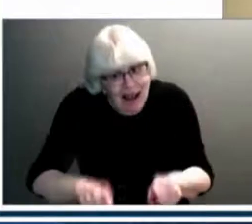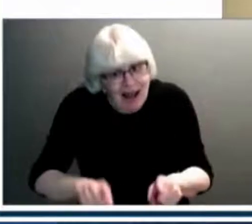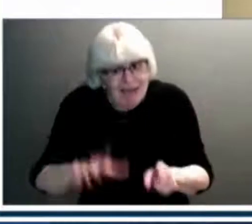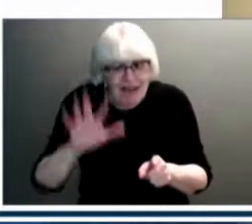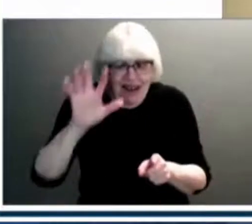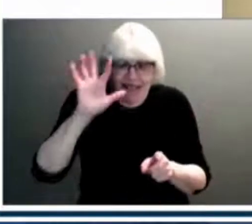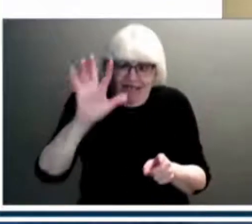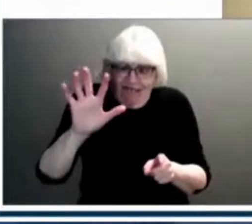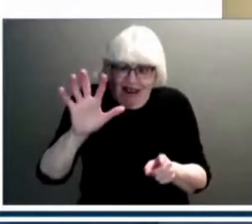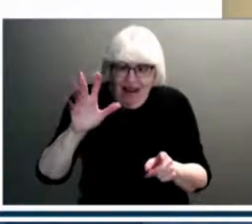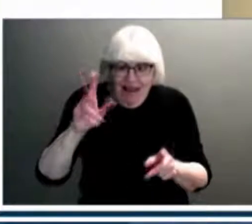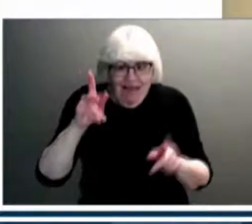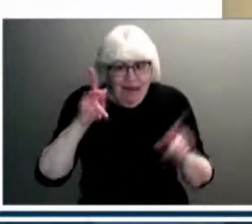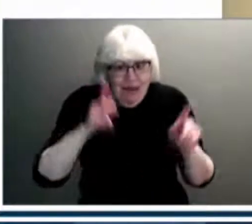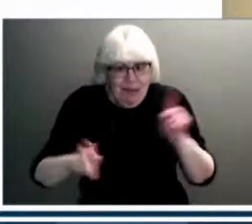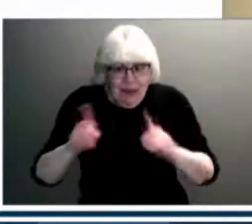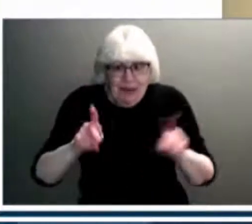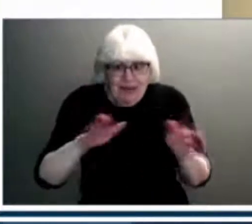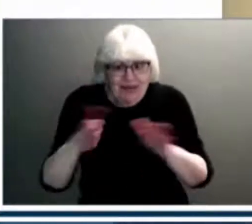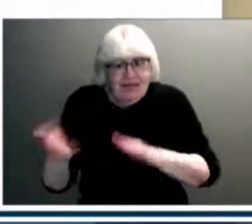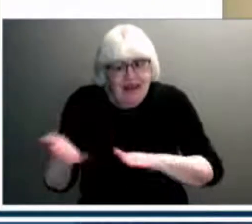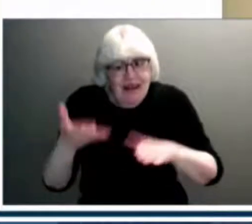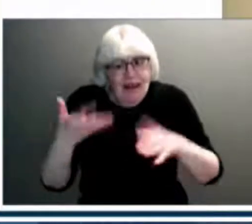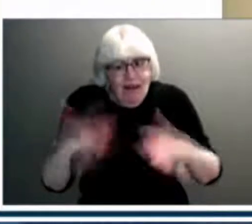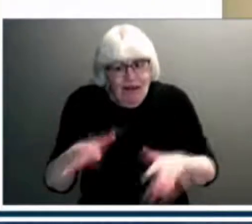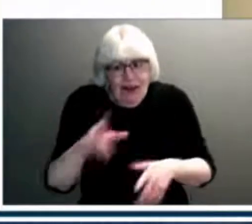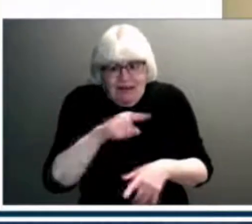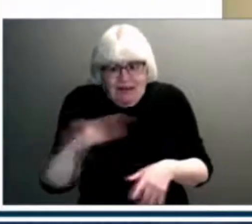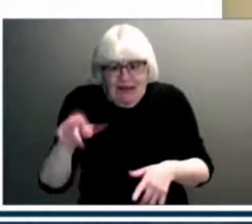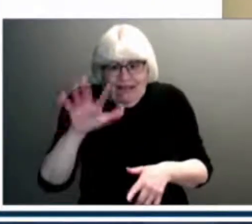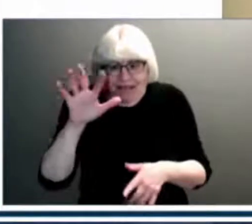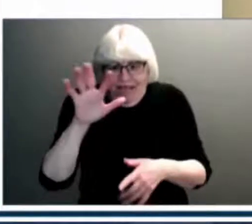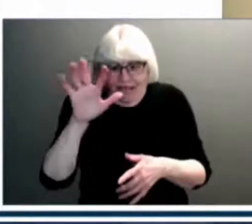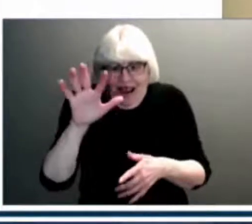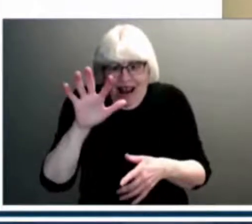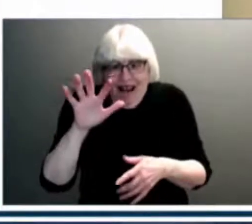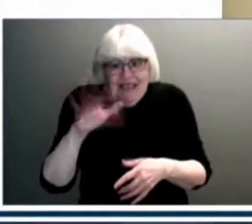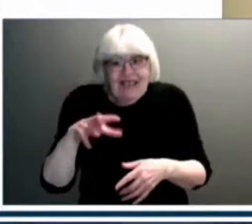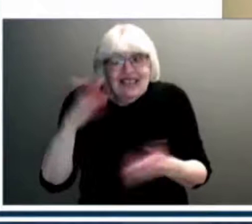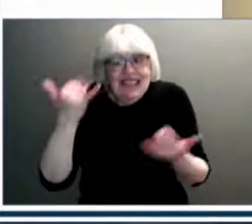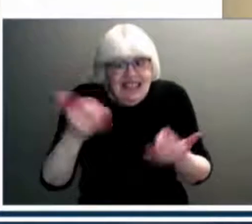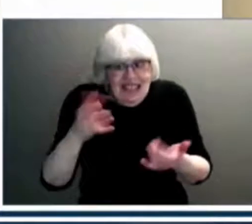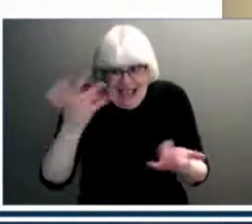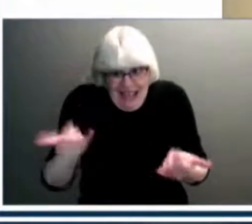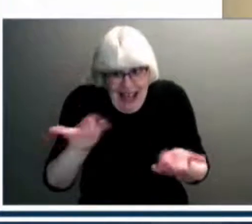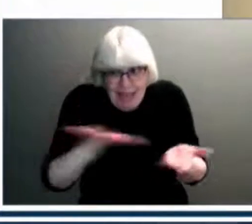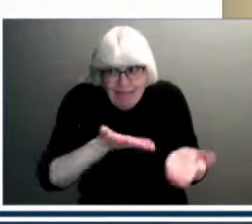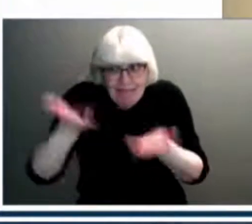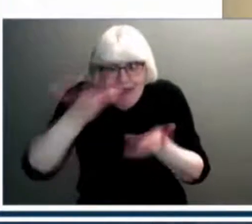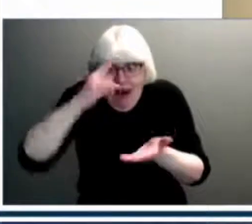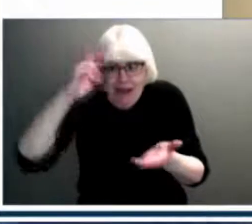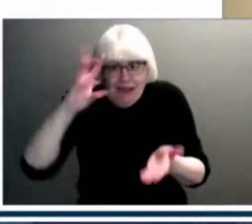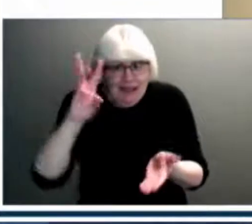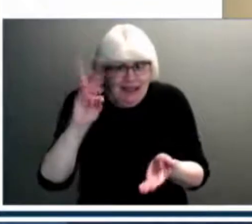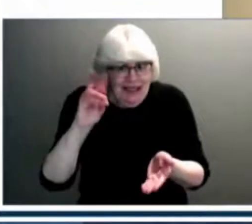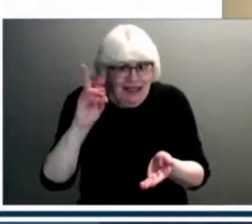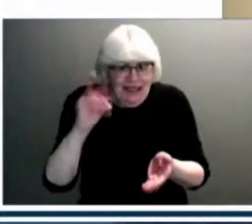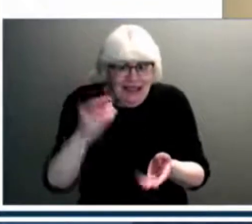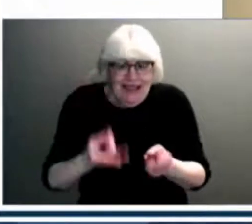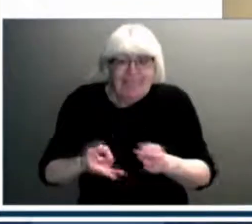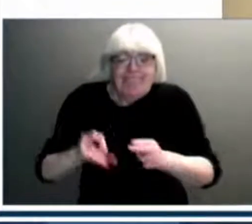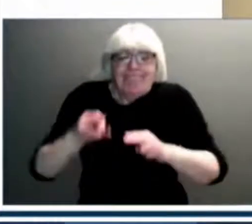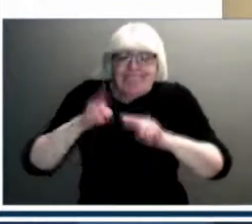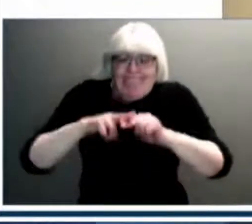are in hospital today because of COVID infection. And those numbers continue to creep up, the numbers of hospitalizations.